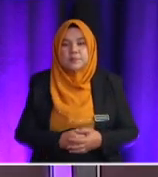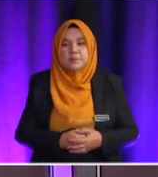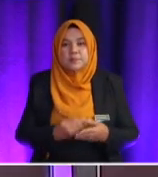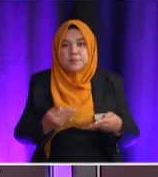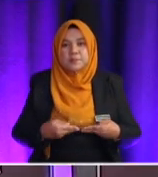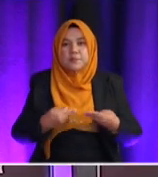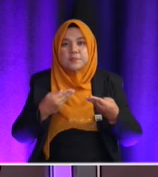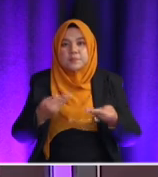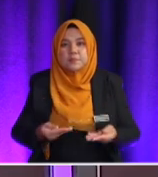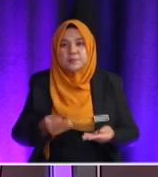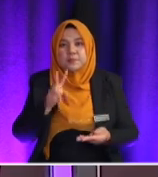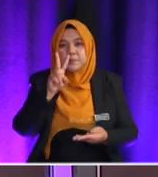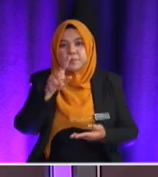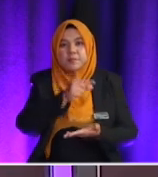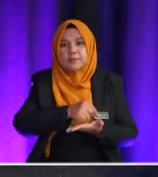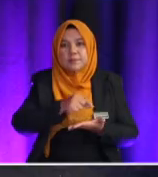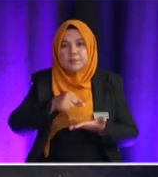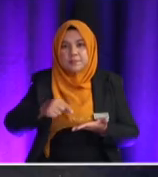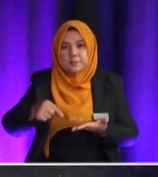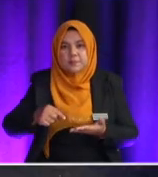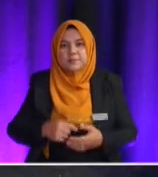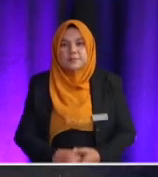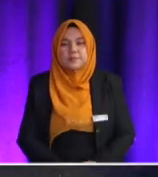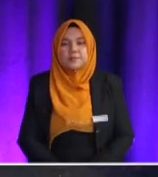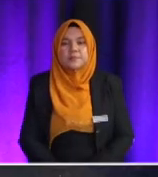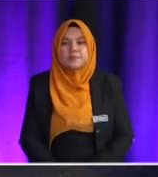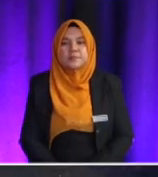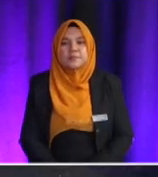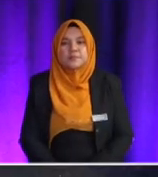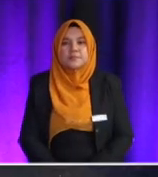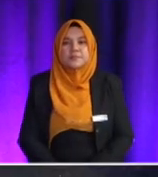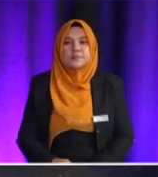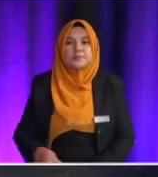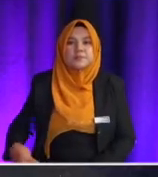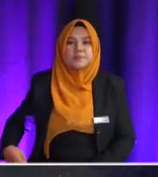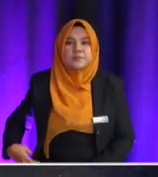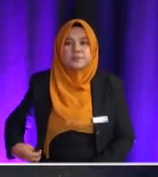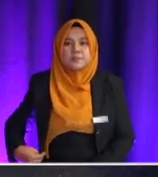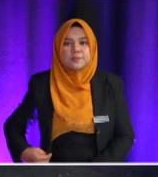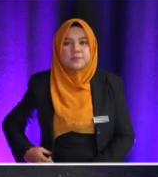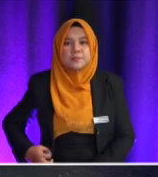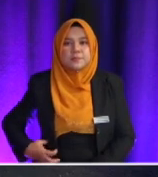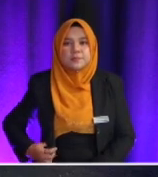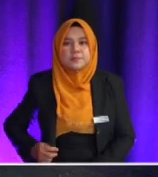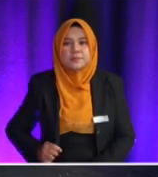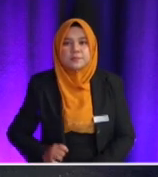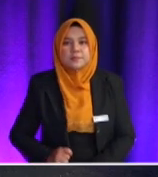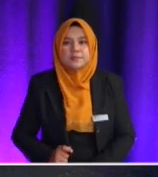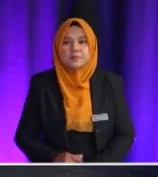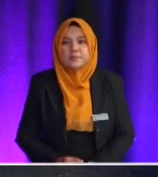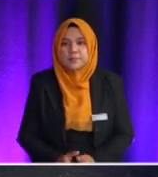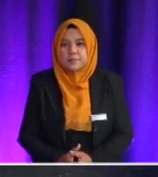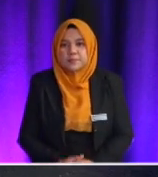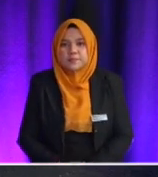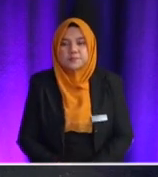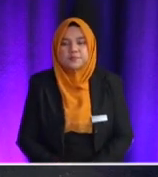can we give him two? Two pens. Oh, okay. Good job, Irfan. I'm going to give you more blue pens because you already have a lot